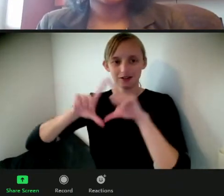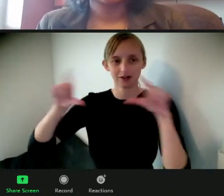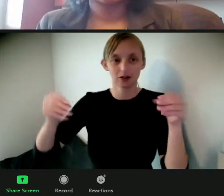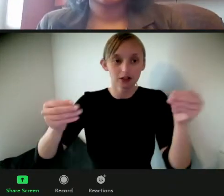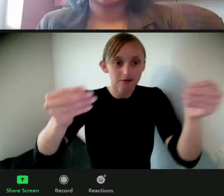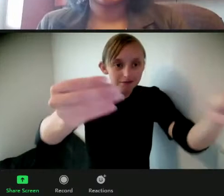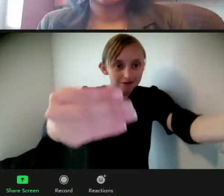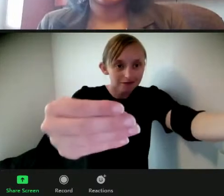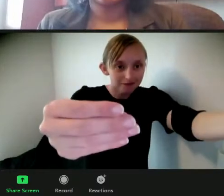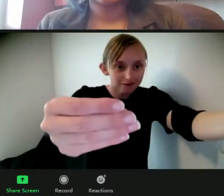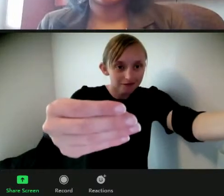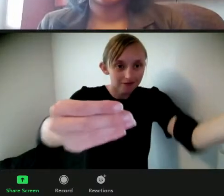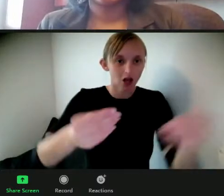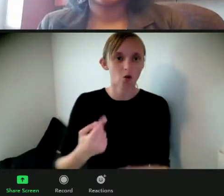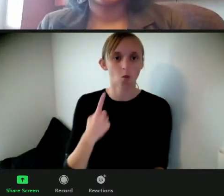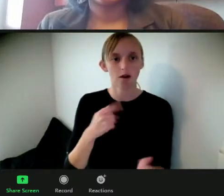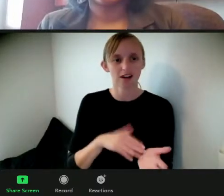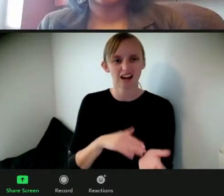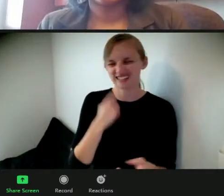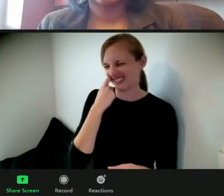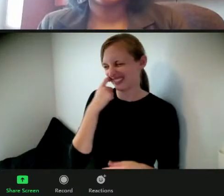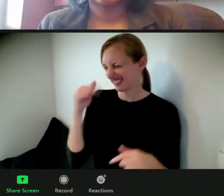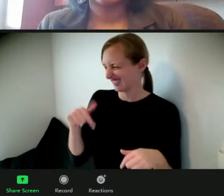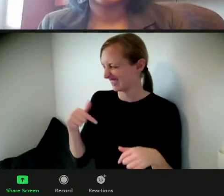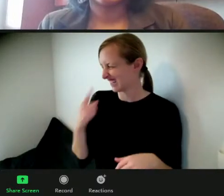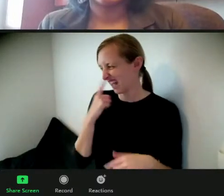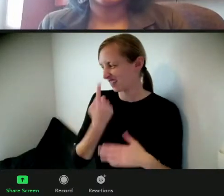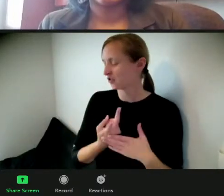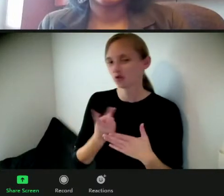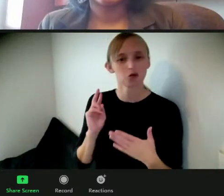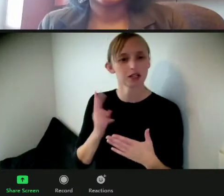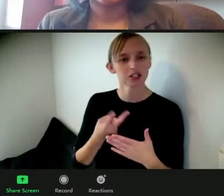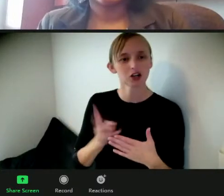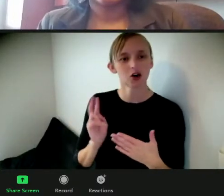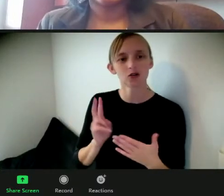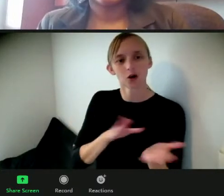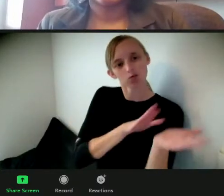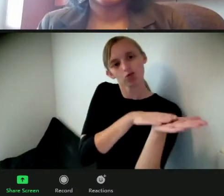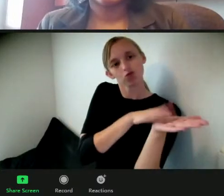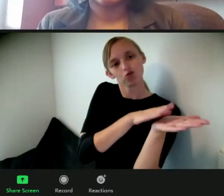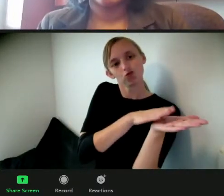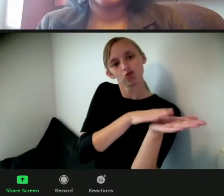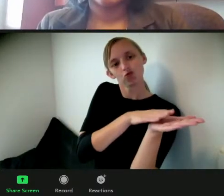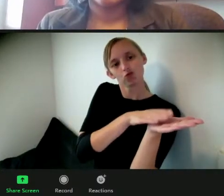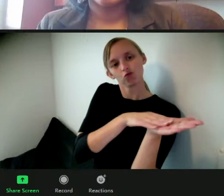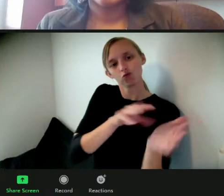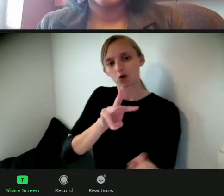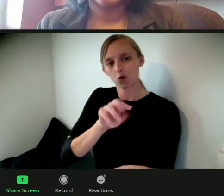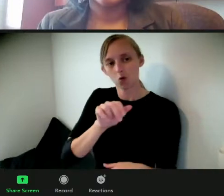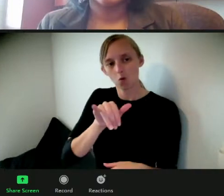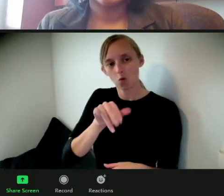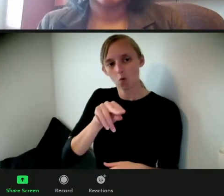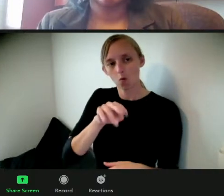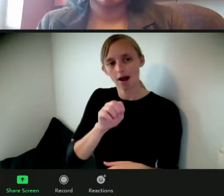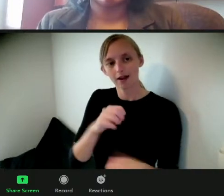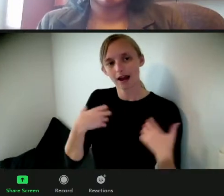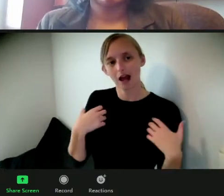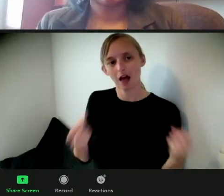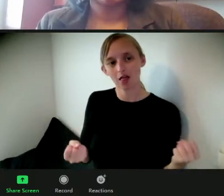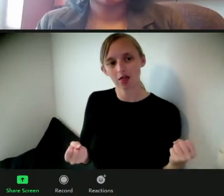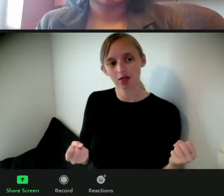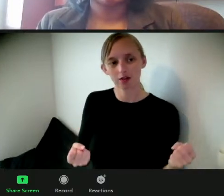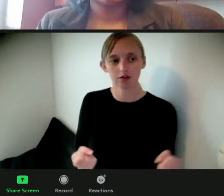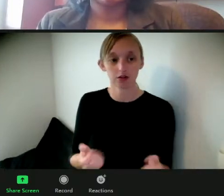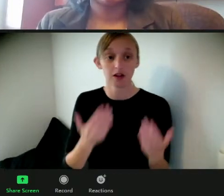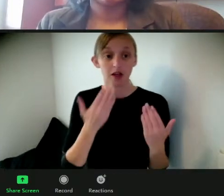doctors was just on, I think, 2 weeks ago. So a little shout out to Wayne Health. I want to thank you both so much for being